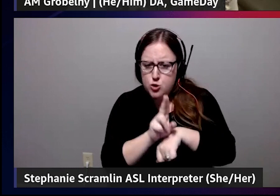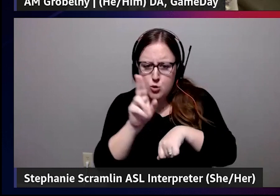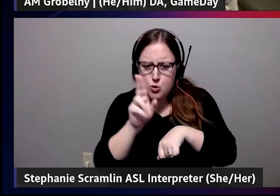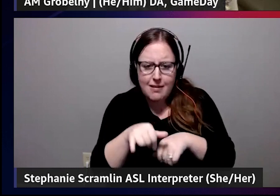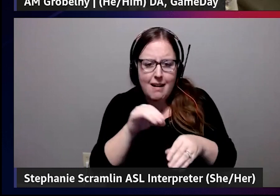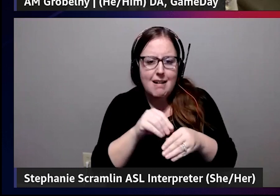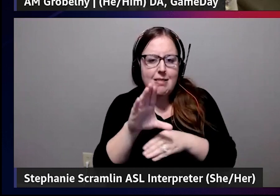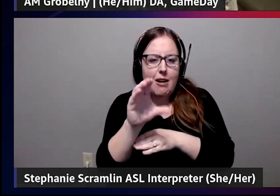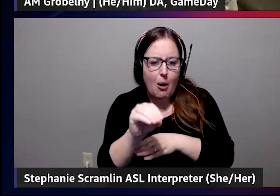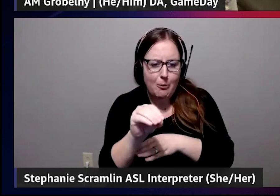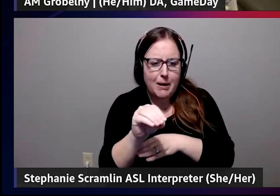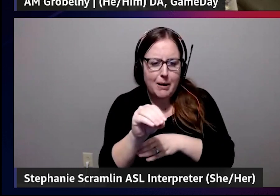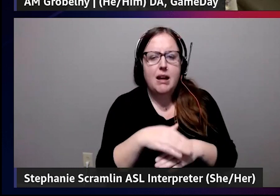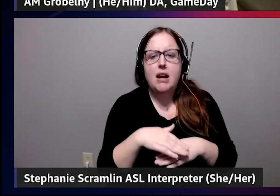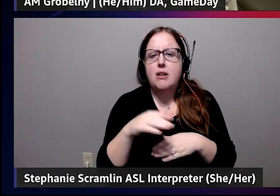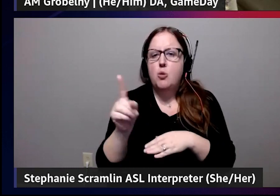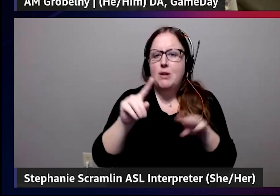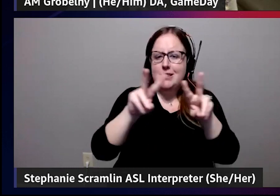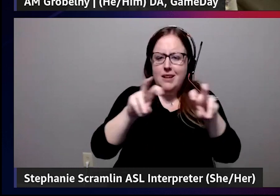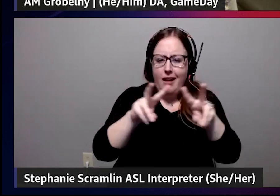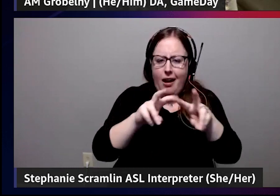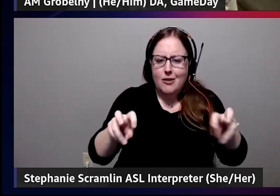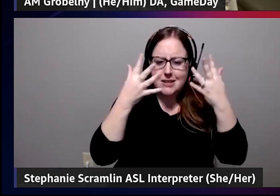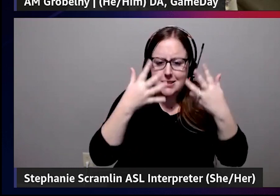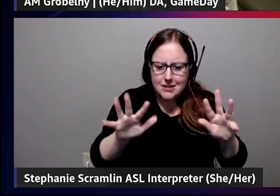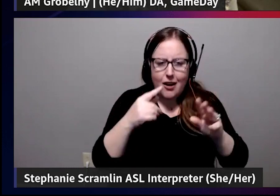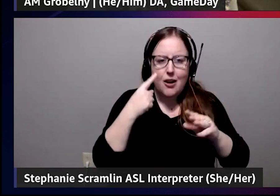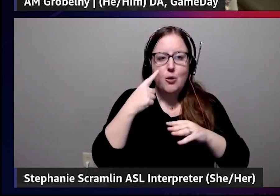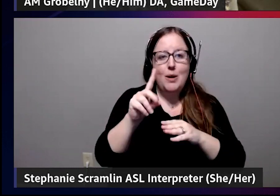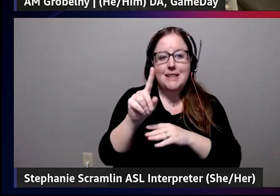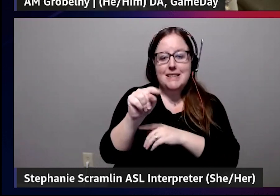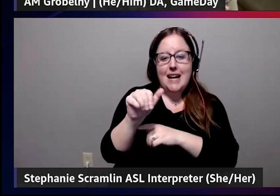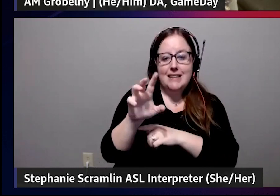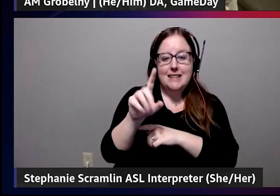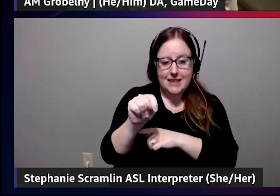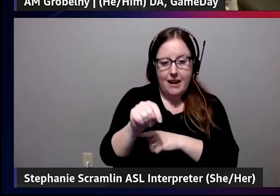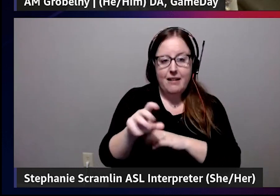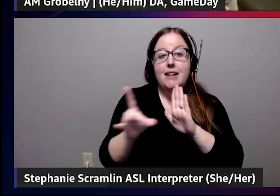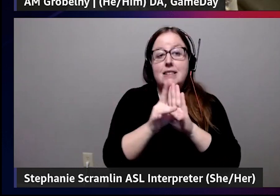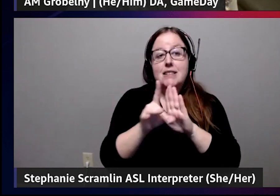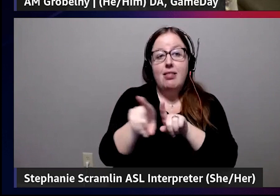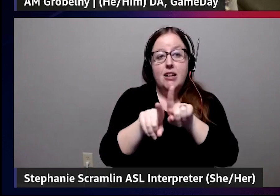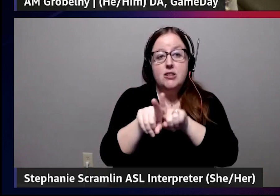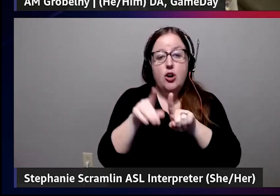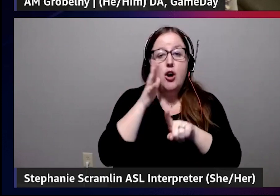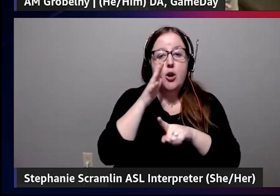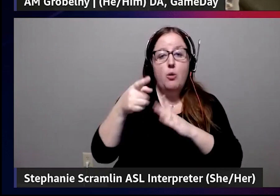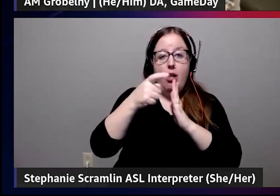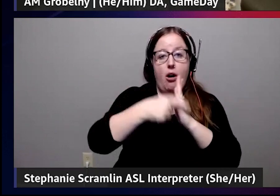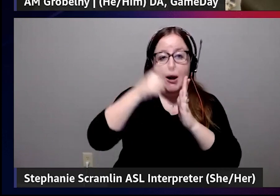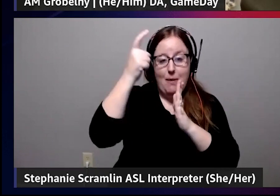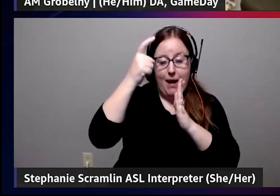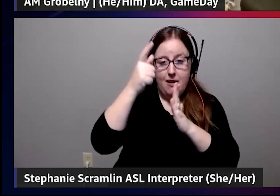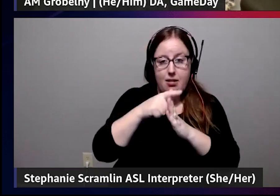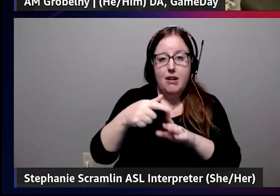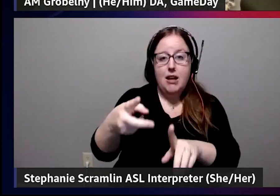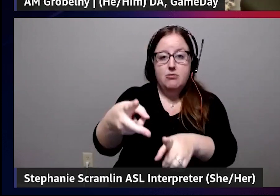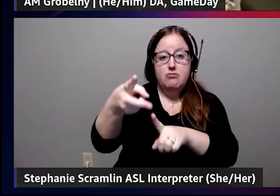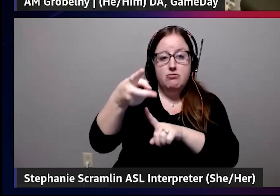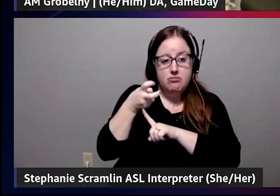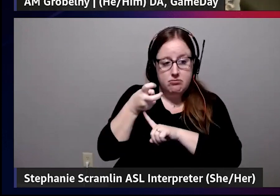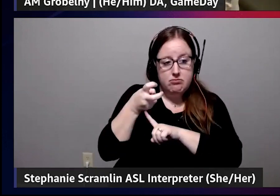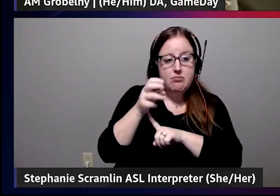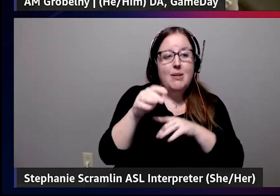company, what are the analysis that's been already done about this data set. And SelectStar will automatically pull out